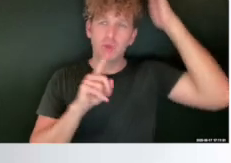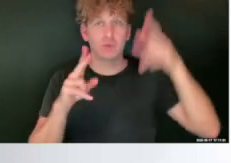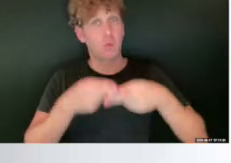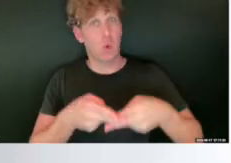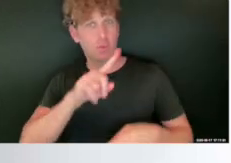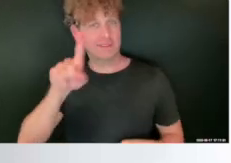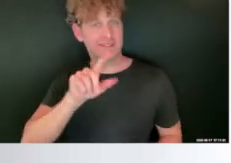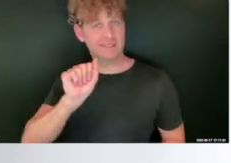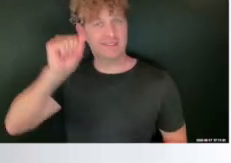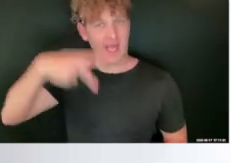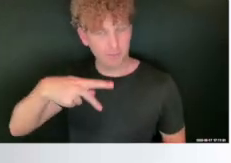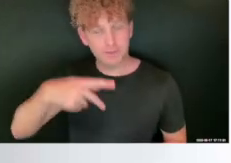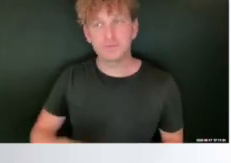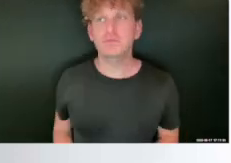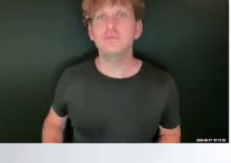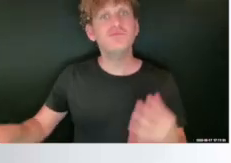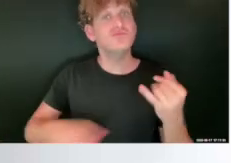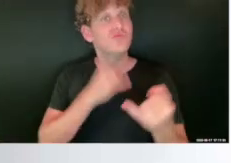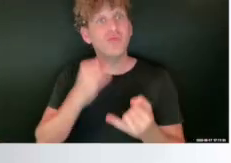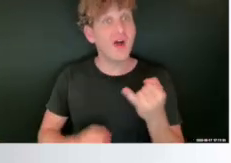survey. Next slide, please.